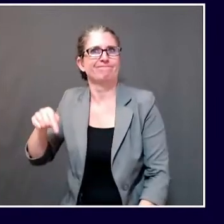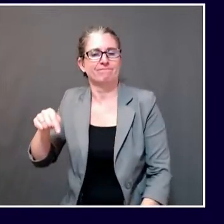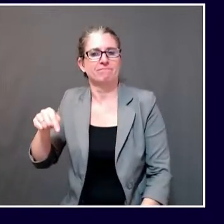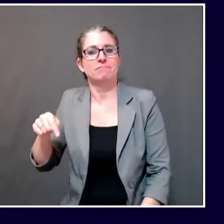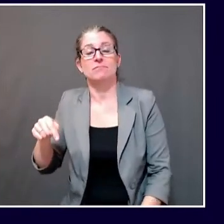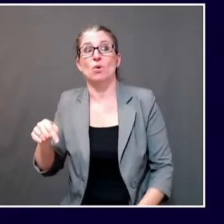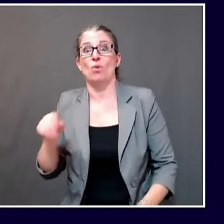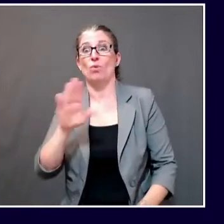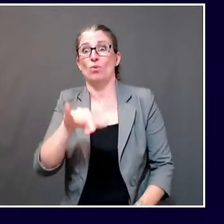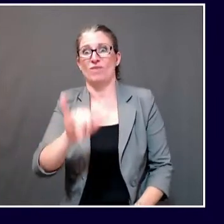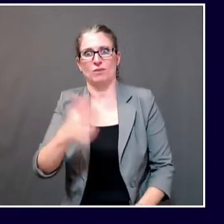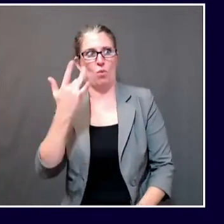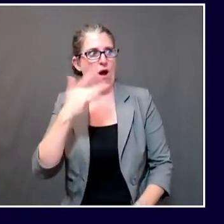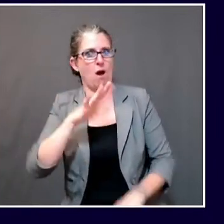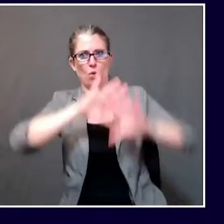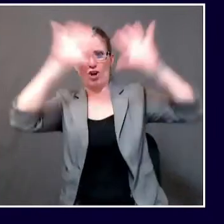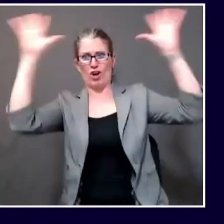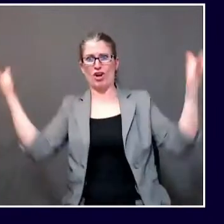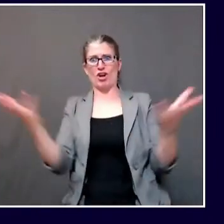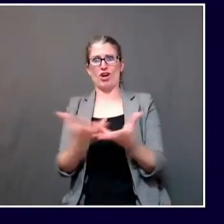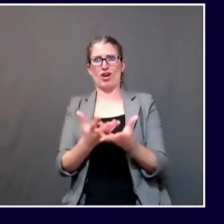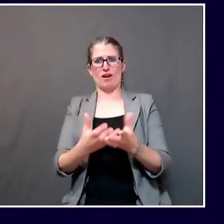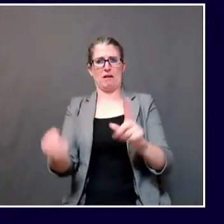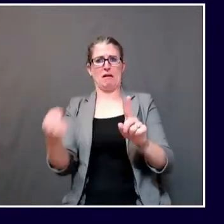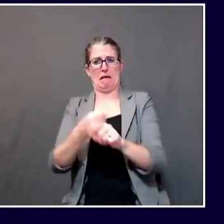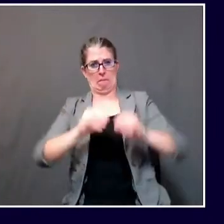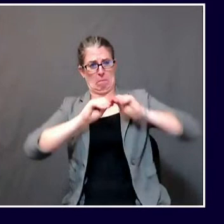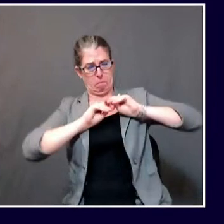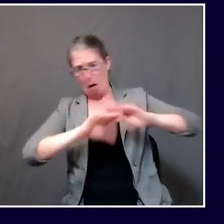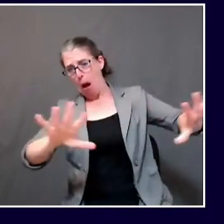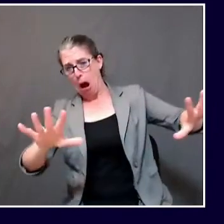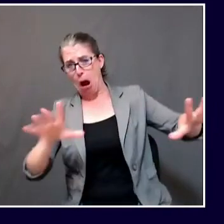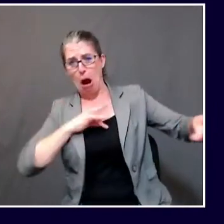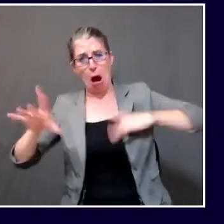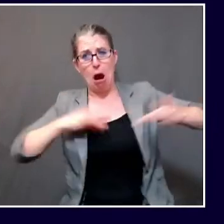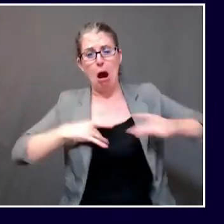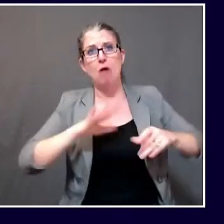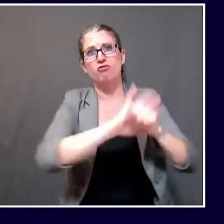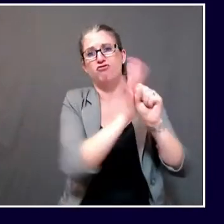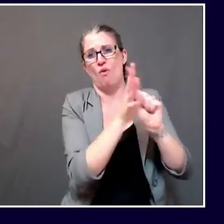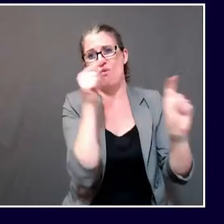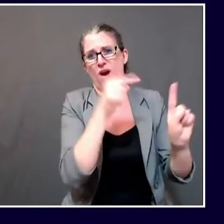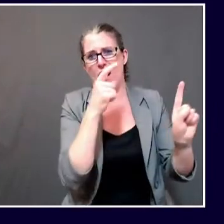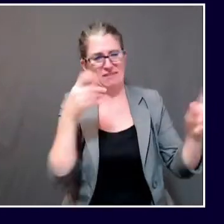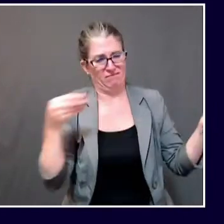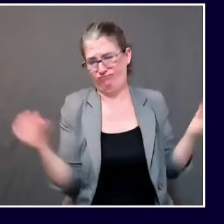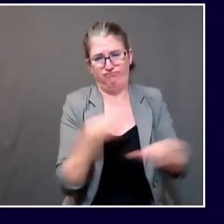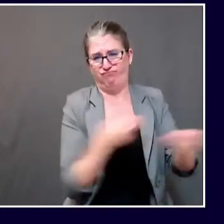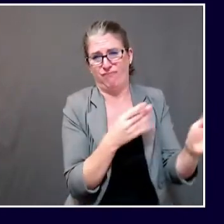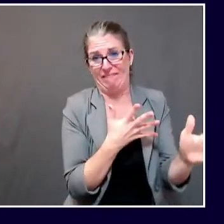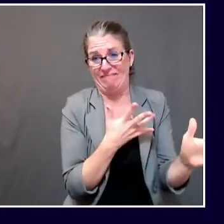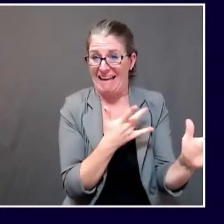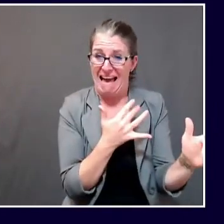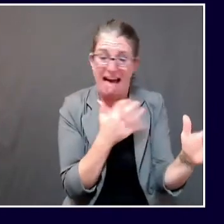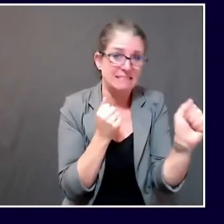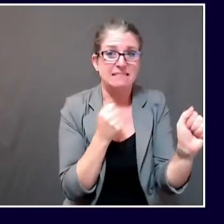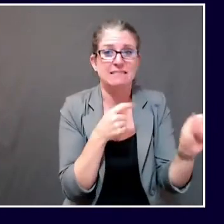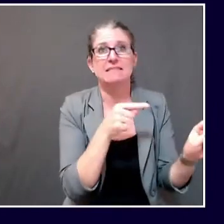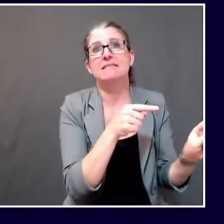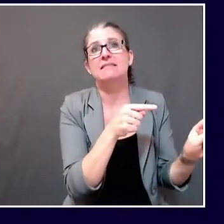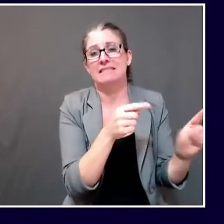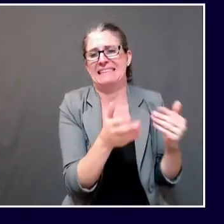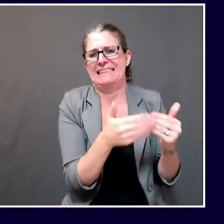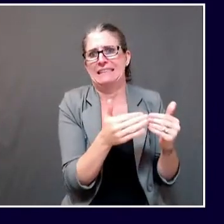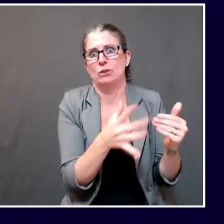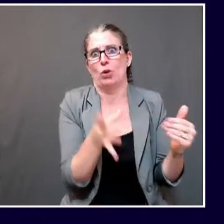concern level for flu remains really high, we're simultaneously concerned about COVID-19 because the symptoms are very